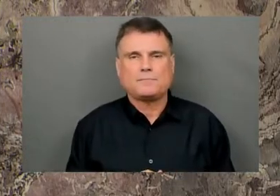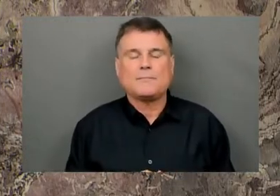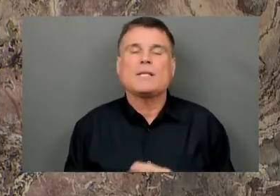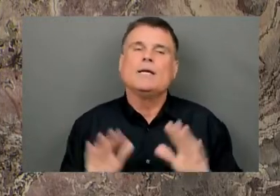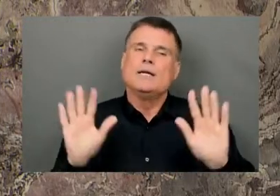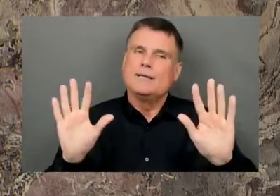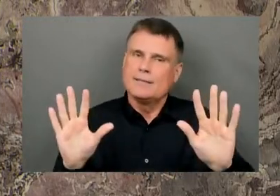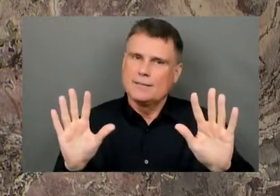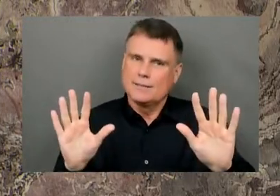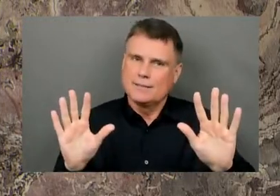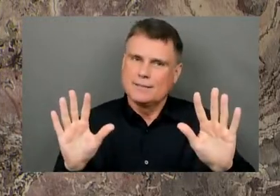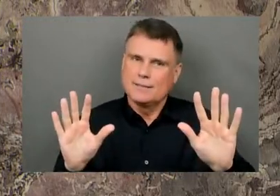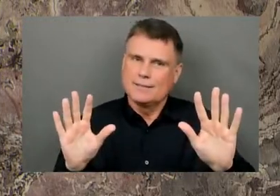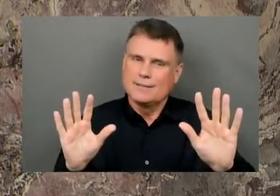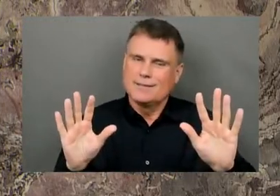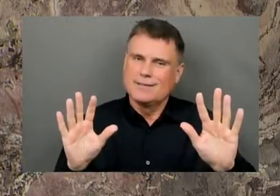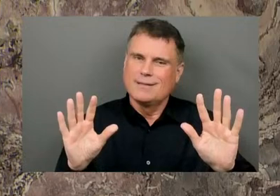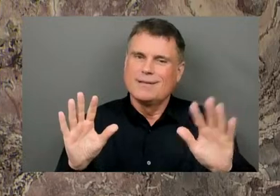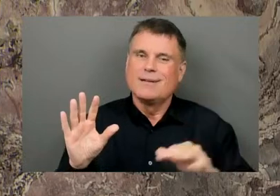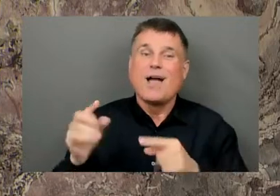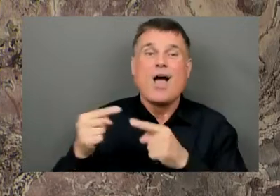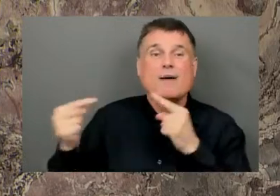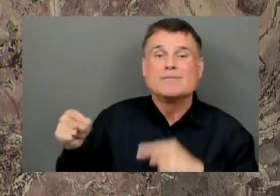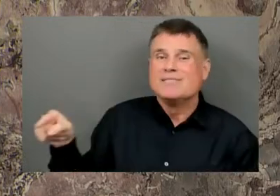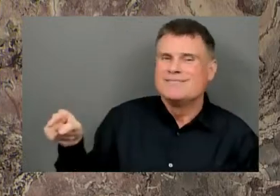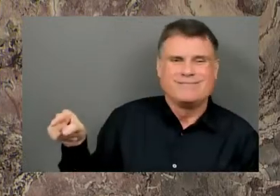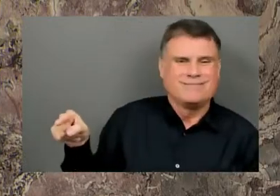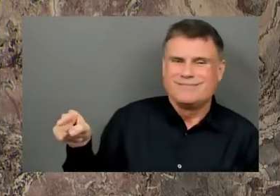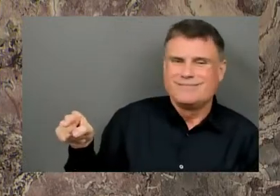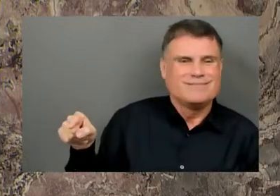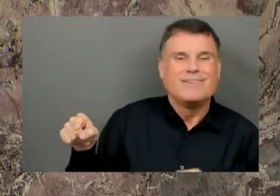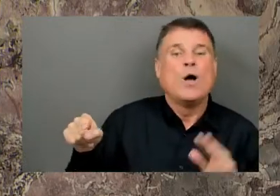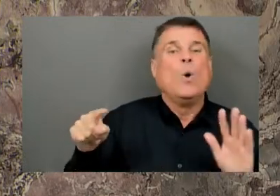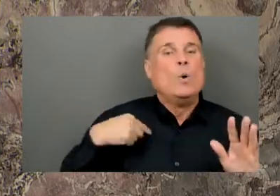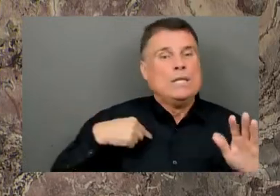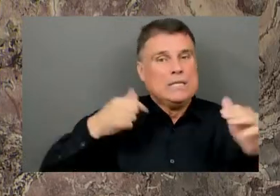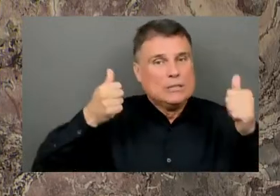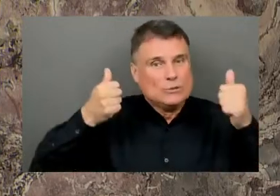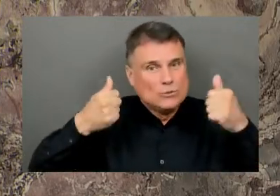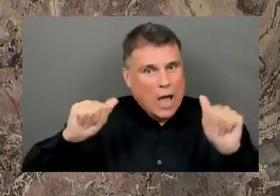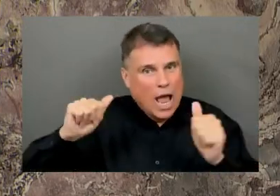unaffordability. Unaffordability that we take on every single day.